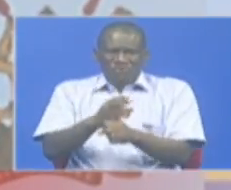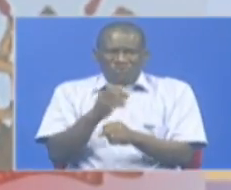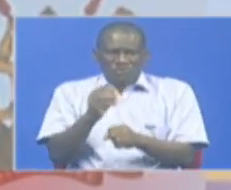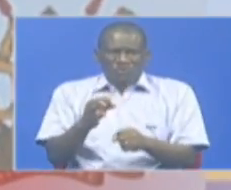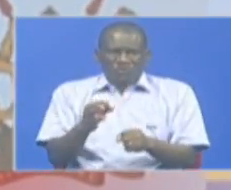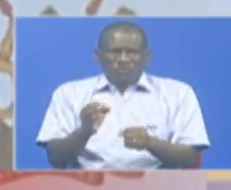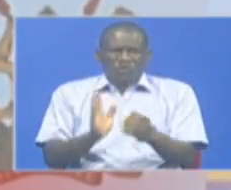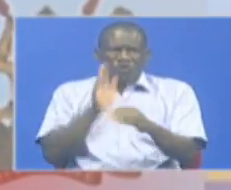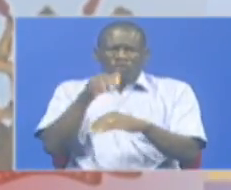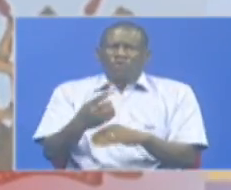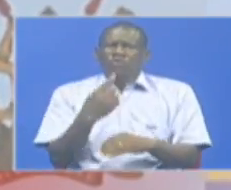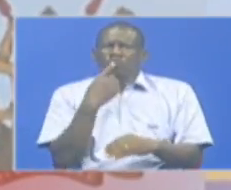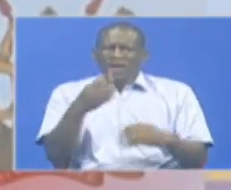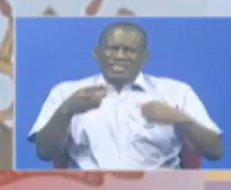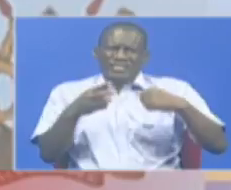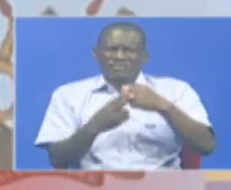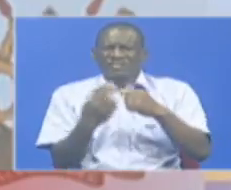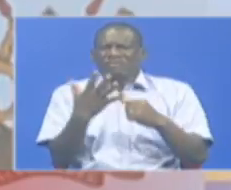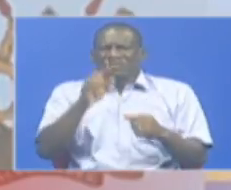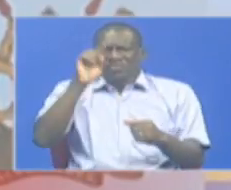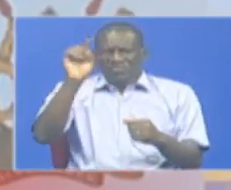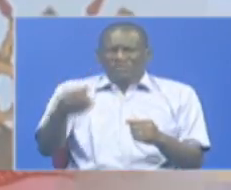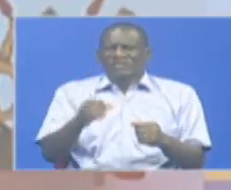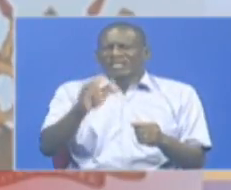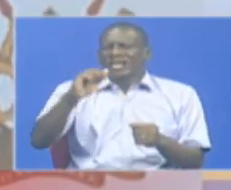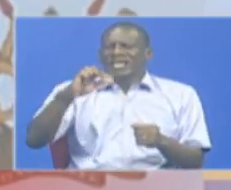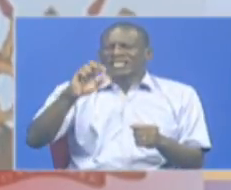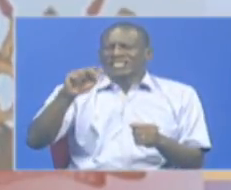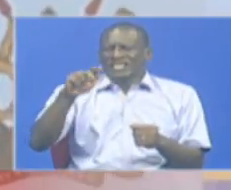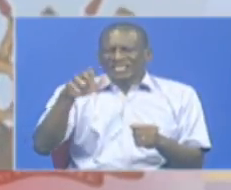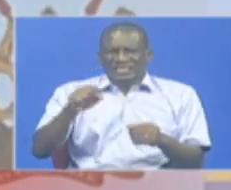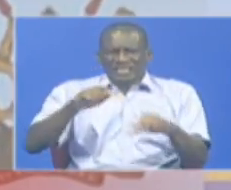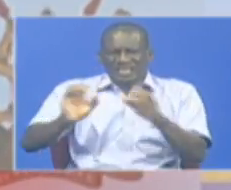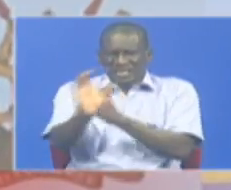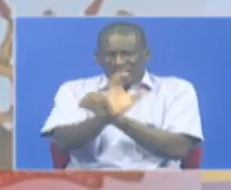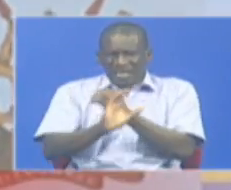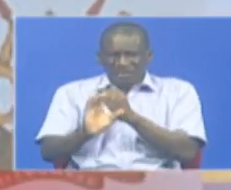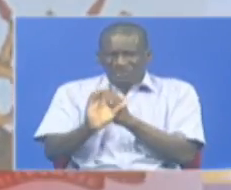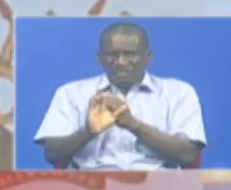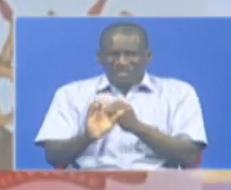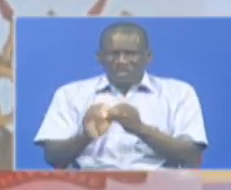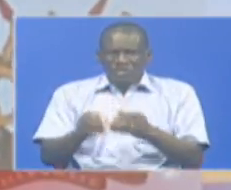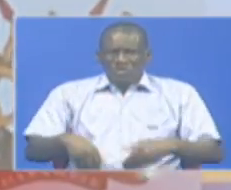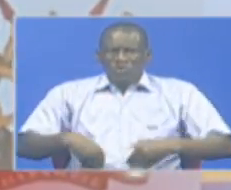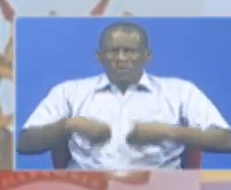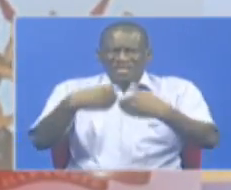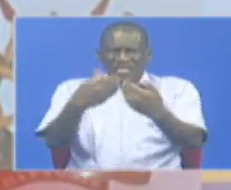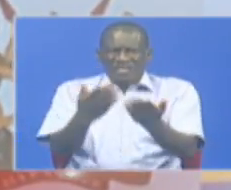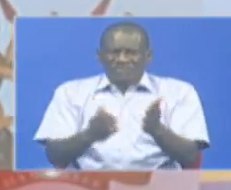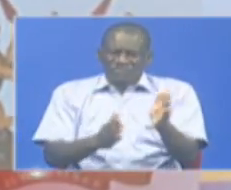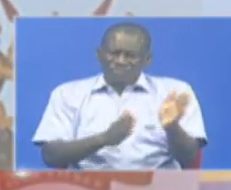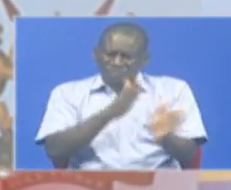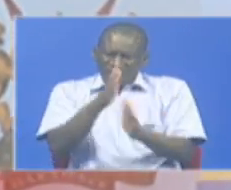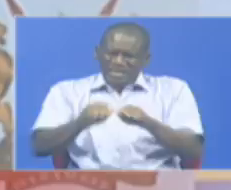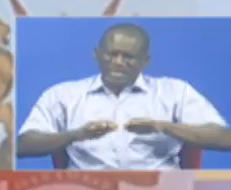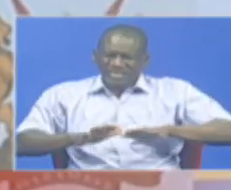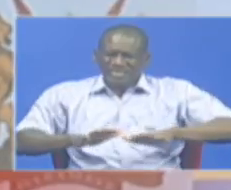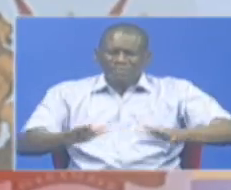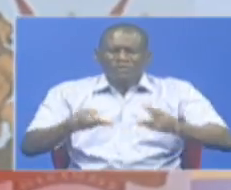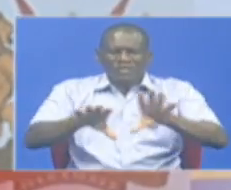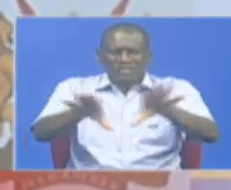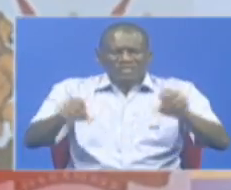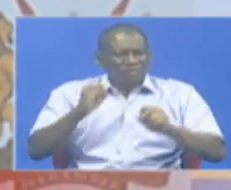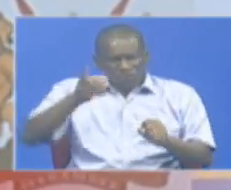than 175,000 agents across the country to provide a logistic and distribution system for us. And